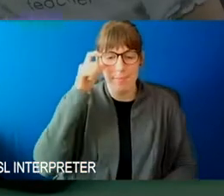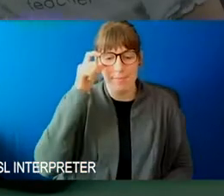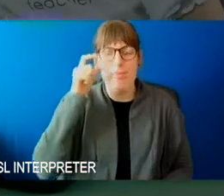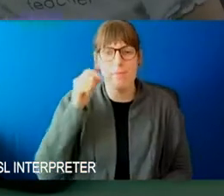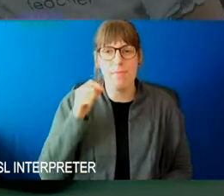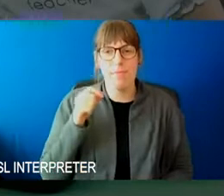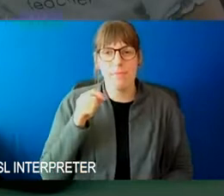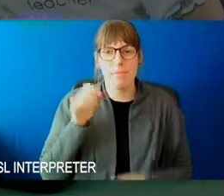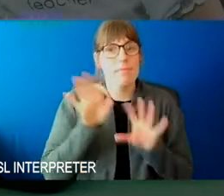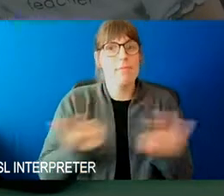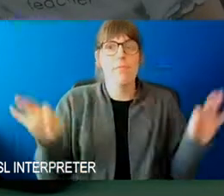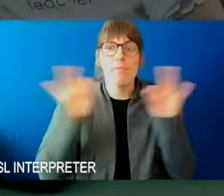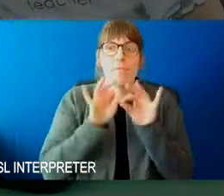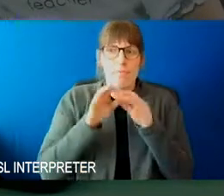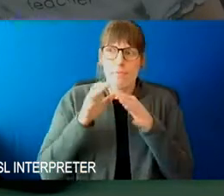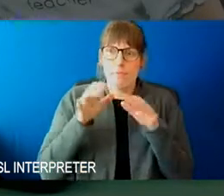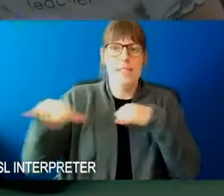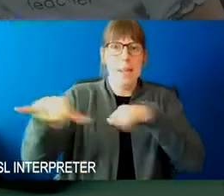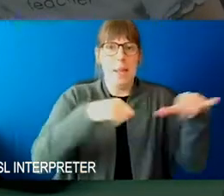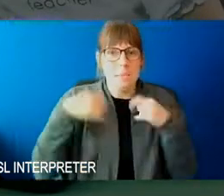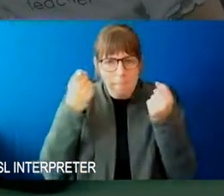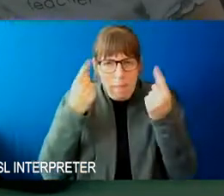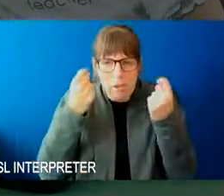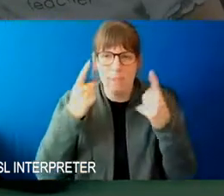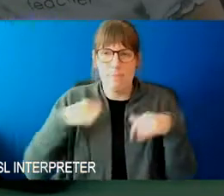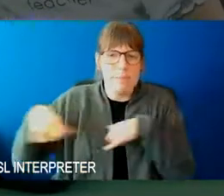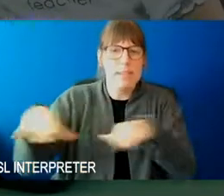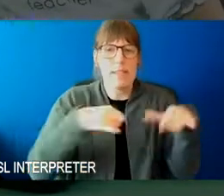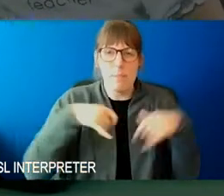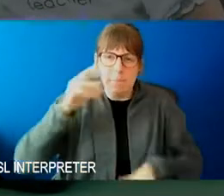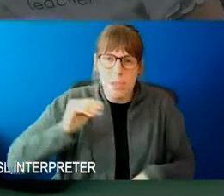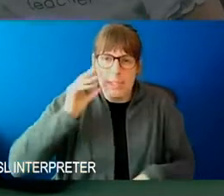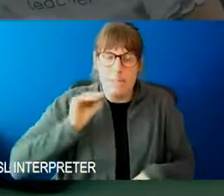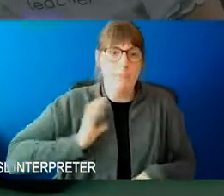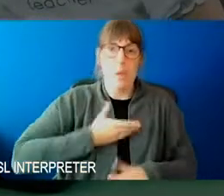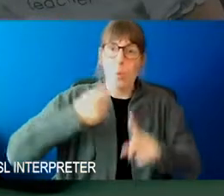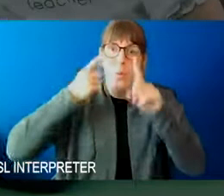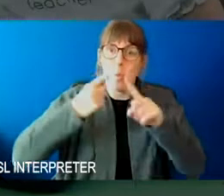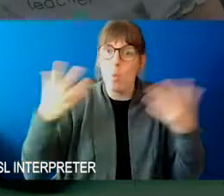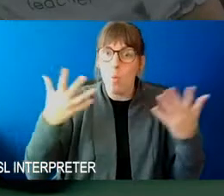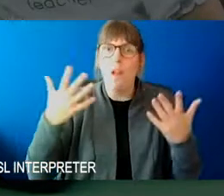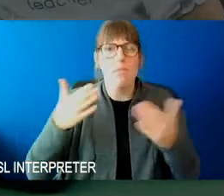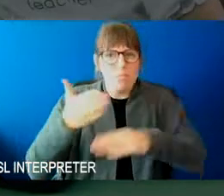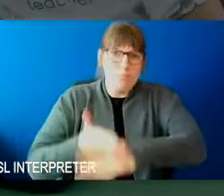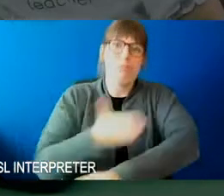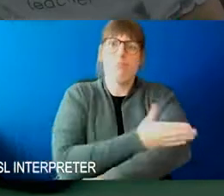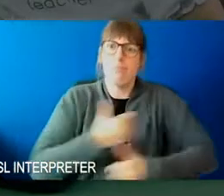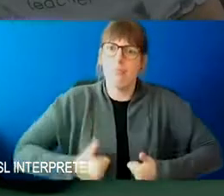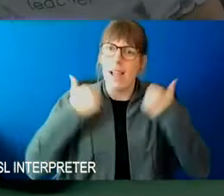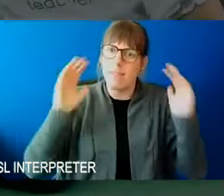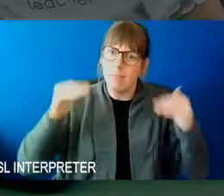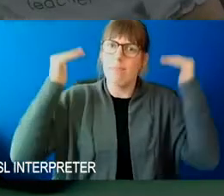This really flows from a shared understanding and awareness that drives all of our grassroots movements, which is the need for a good